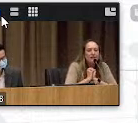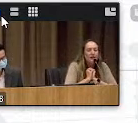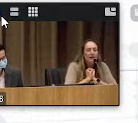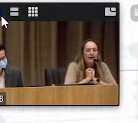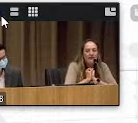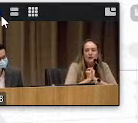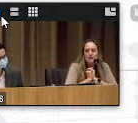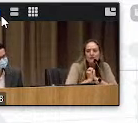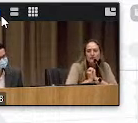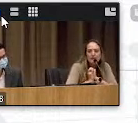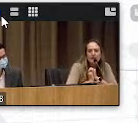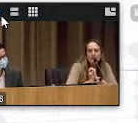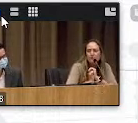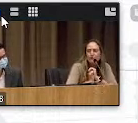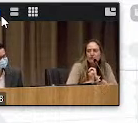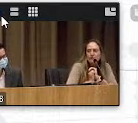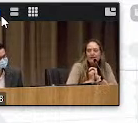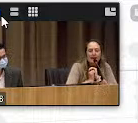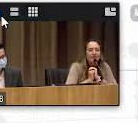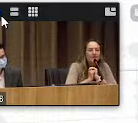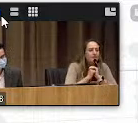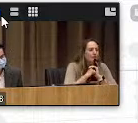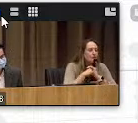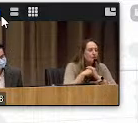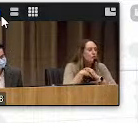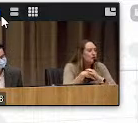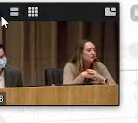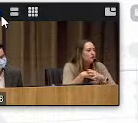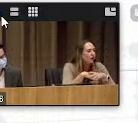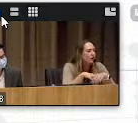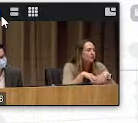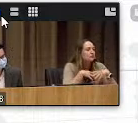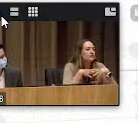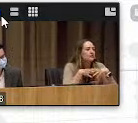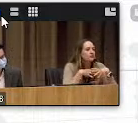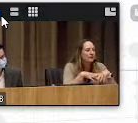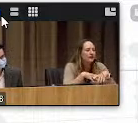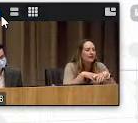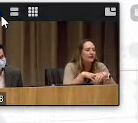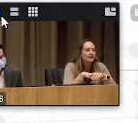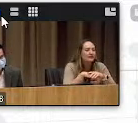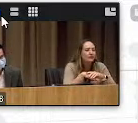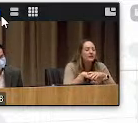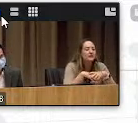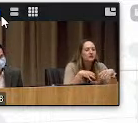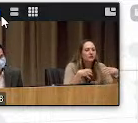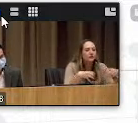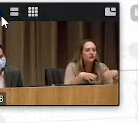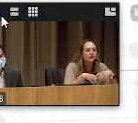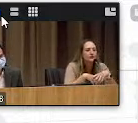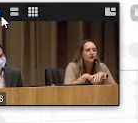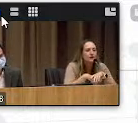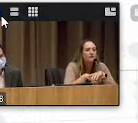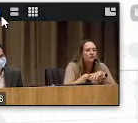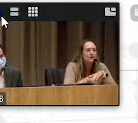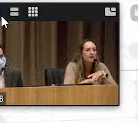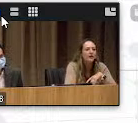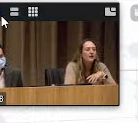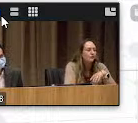we try to understand and explain to our multidisciplinary teams that the number of deaths and